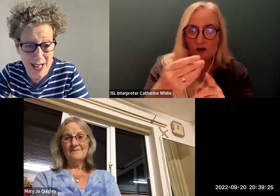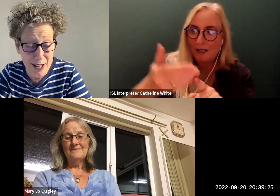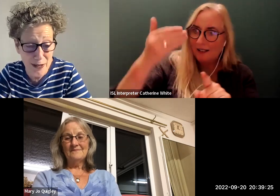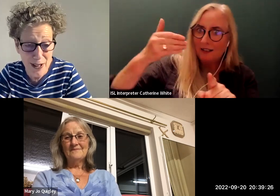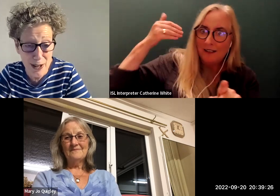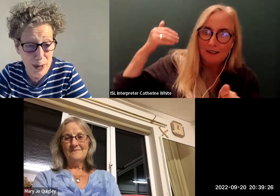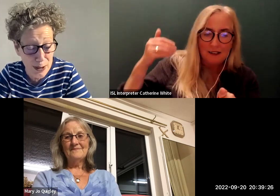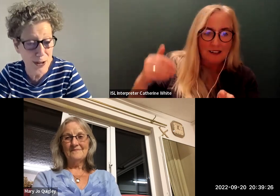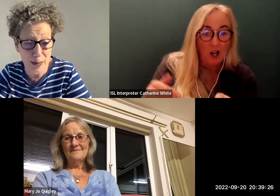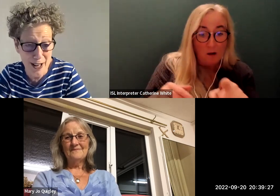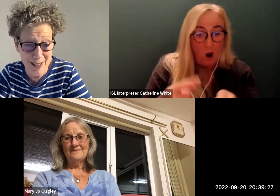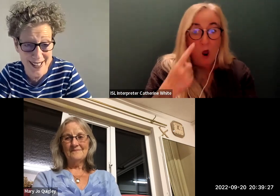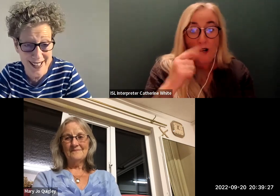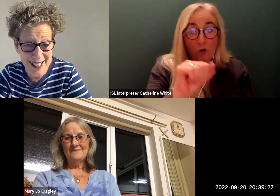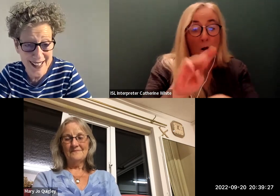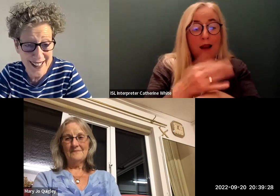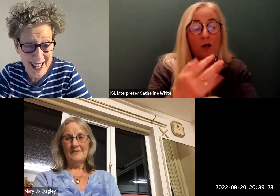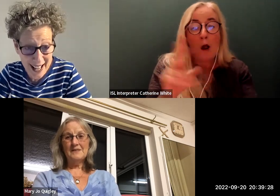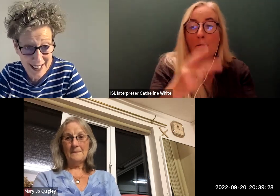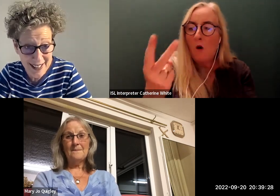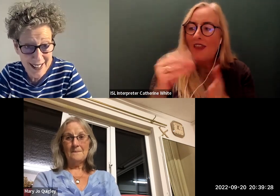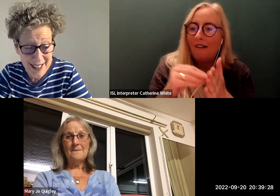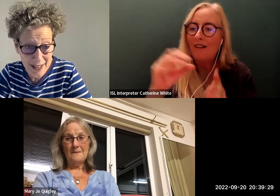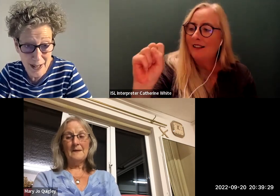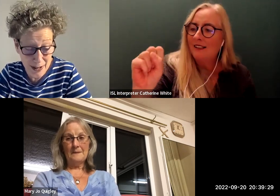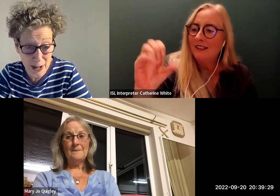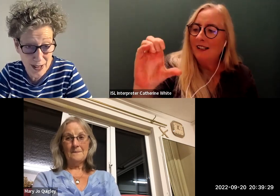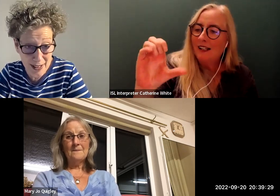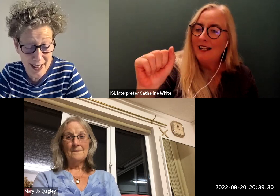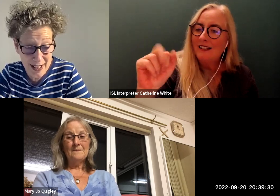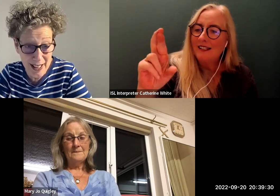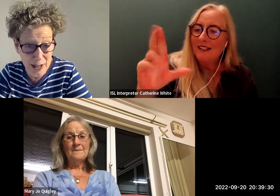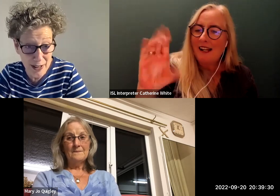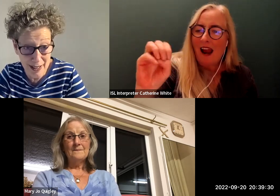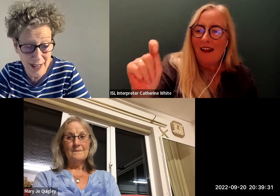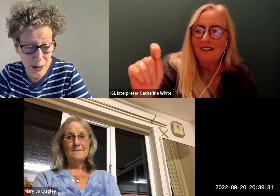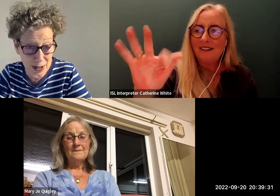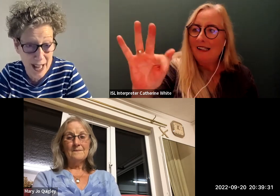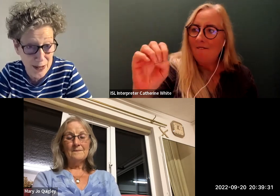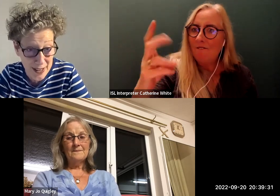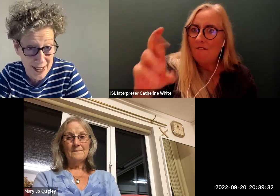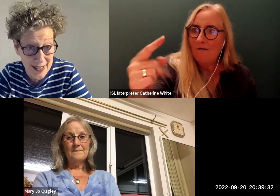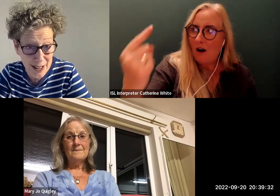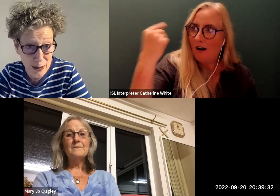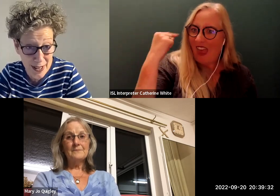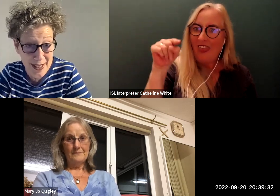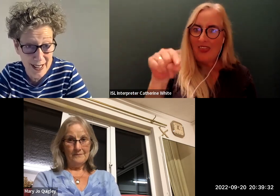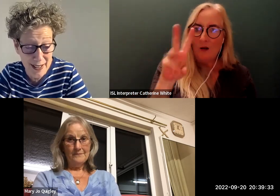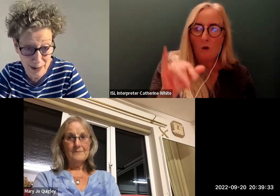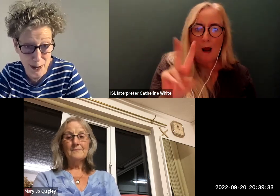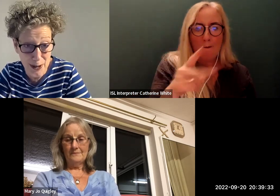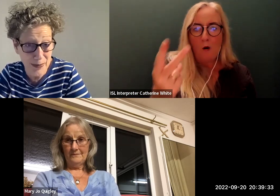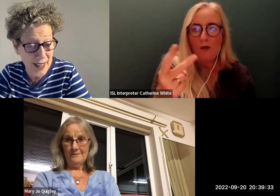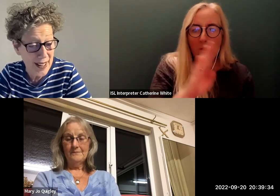at the scarlet fever that both of your parents had. Yeah, That yeah. certainly caused Hmm. deafness on one